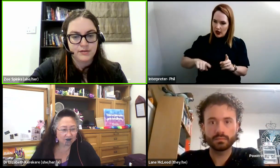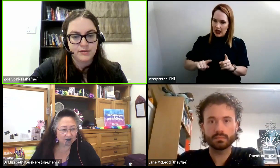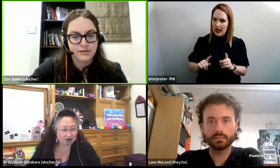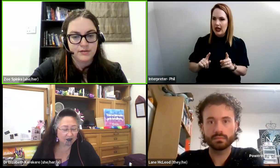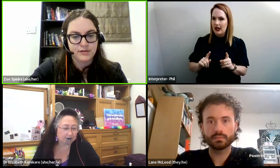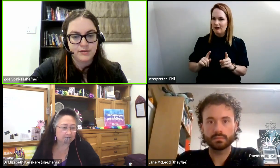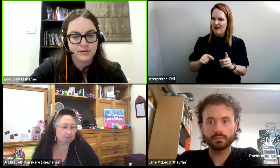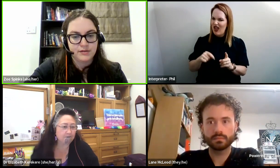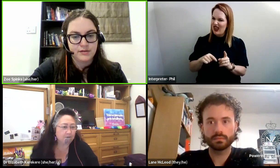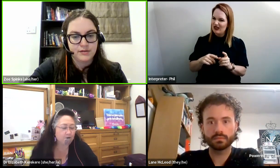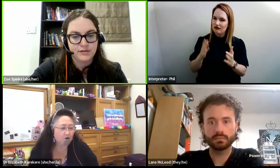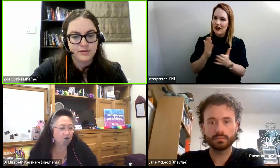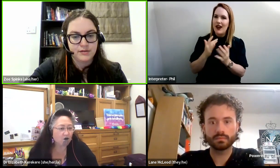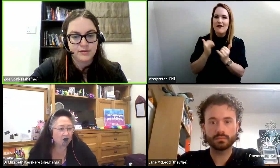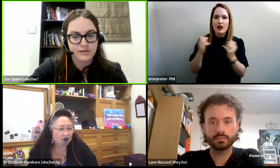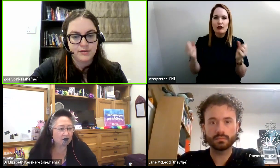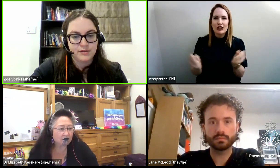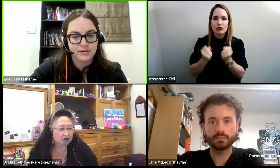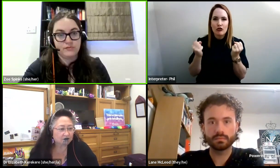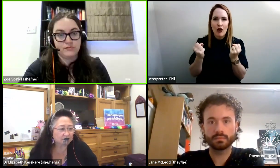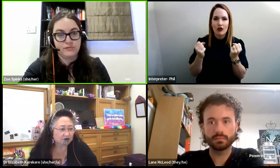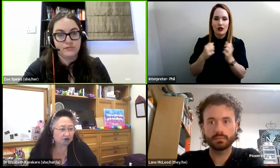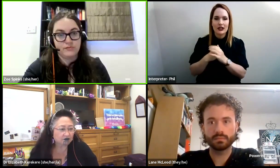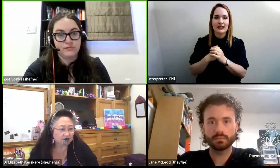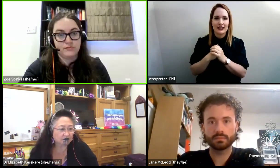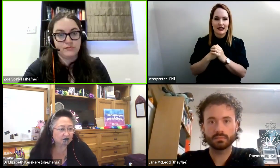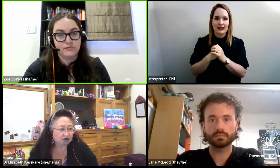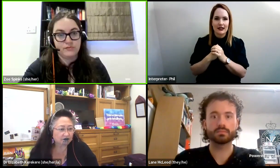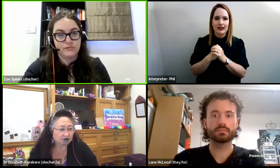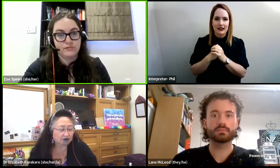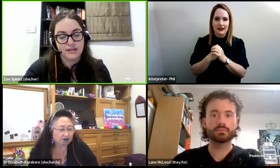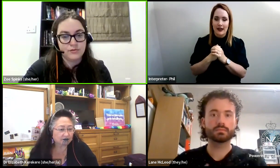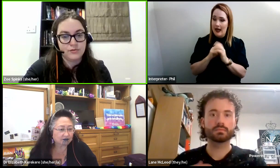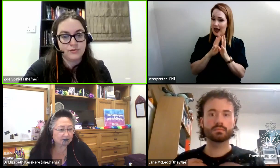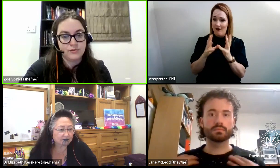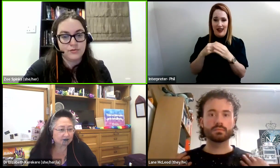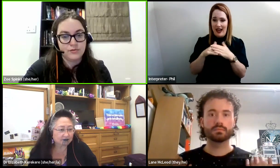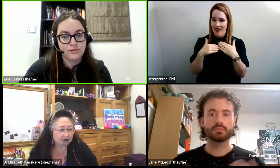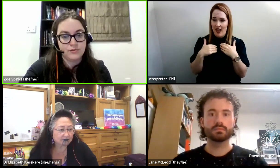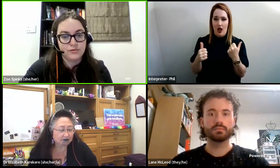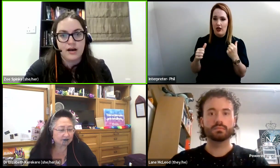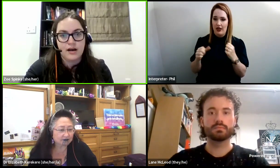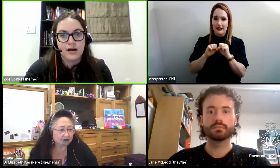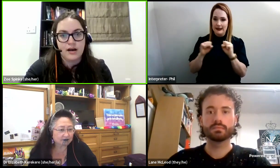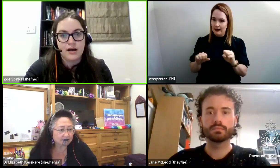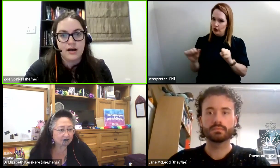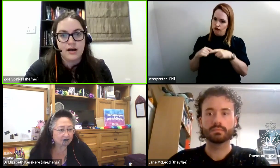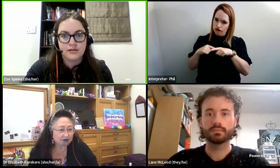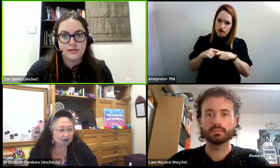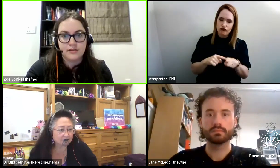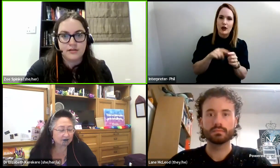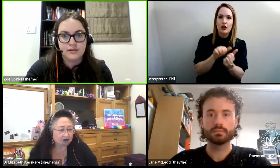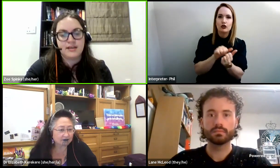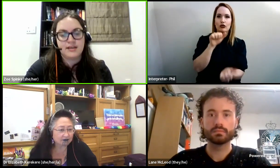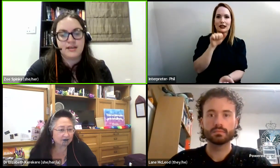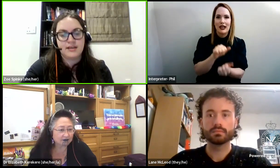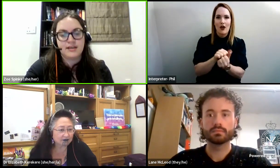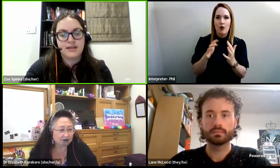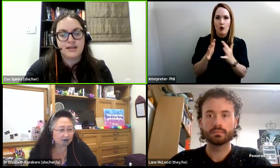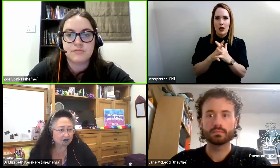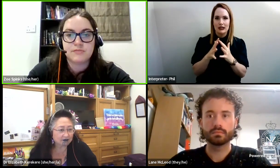those are really strong and those are upheld throughout everything in this health system, everything we do. Another